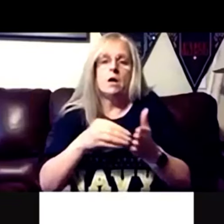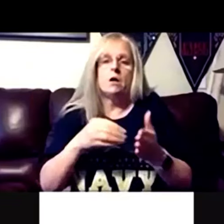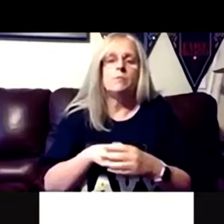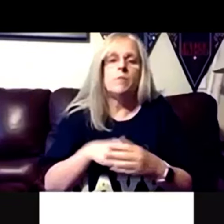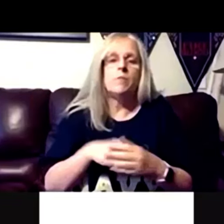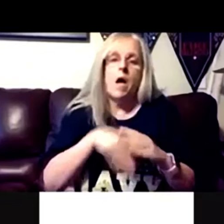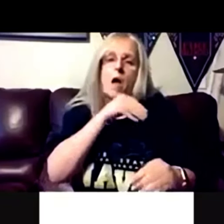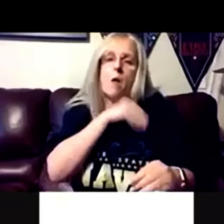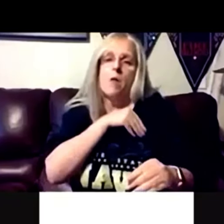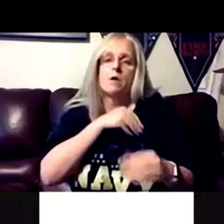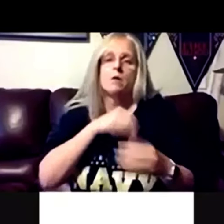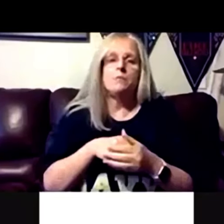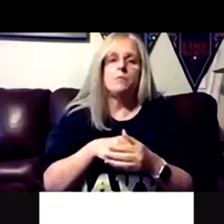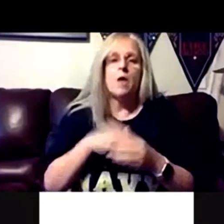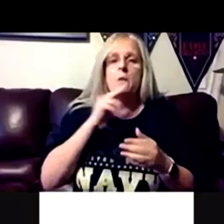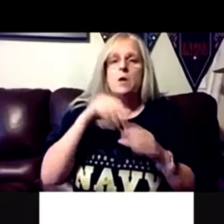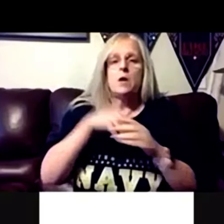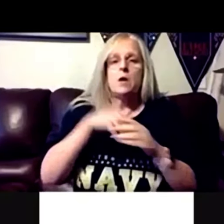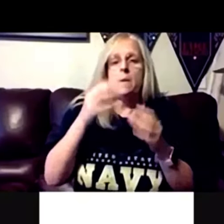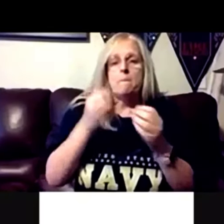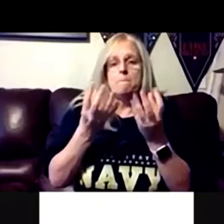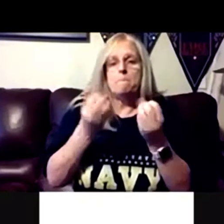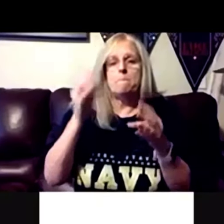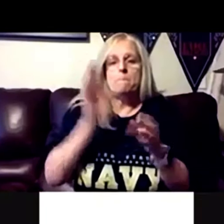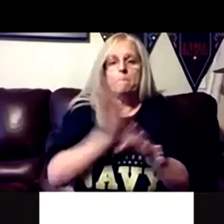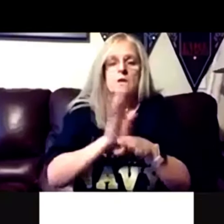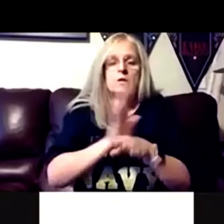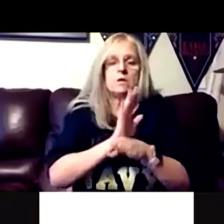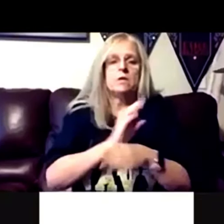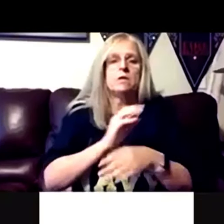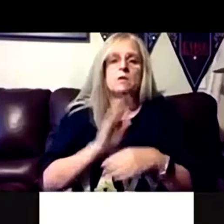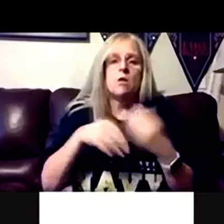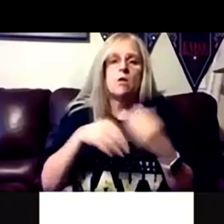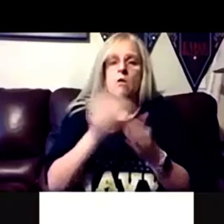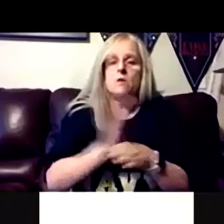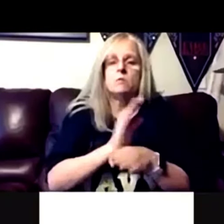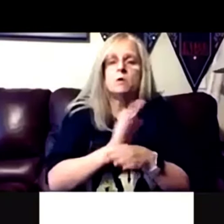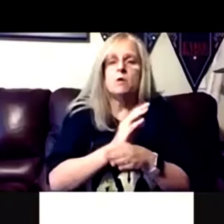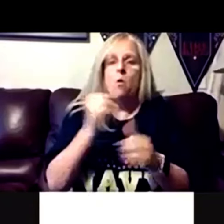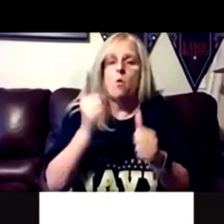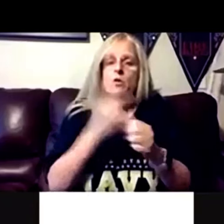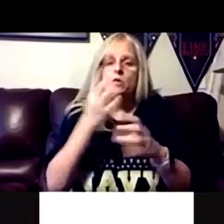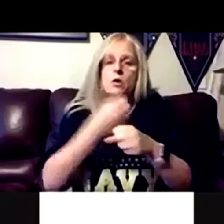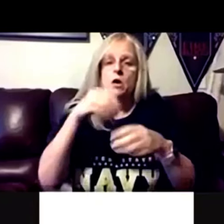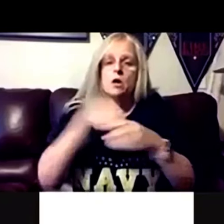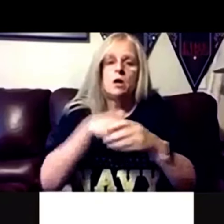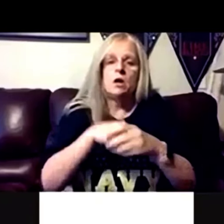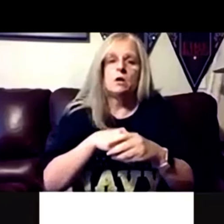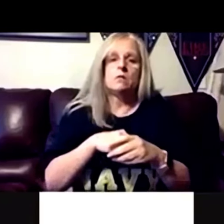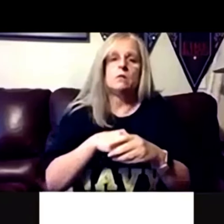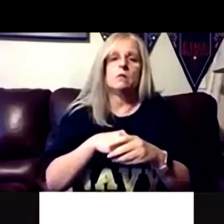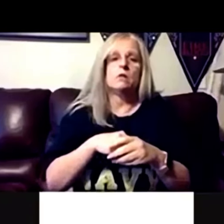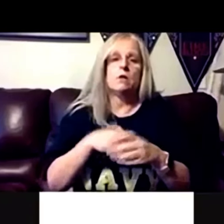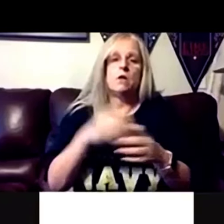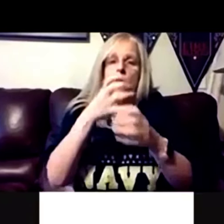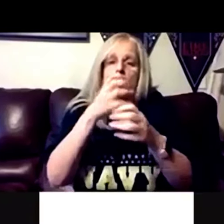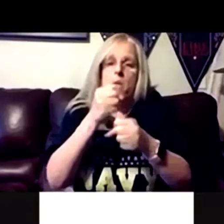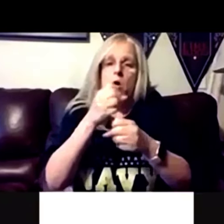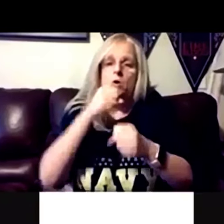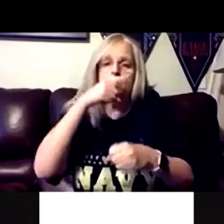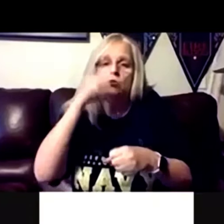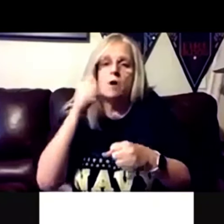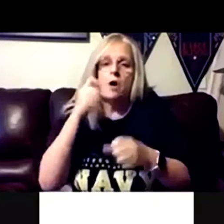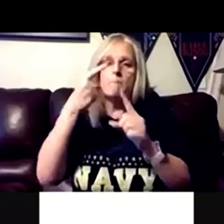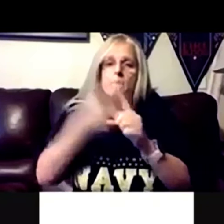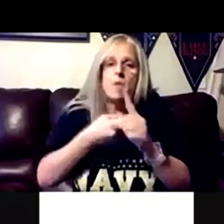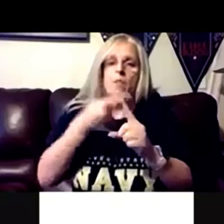but I've been in many businesses, and all of these businesses, once you got in, they would milk you dry month after